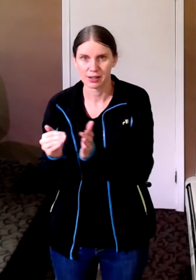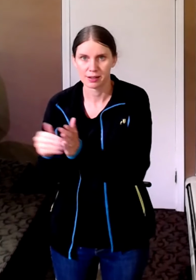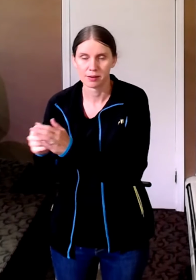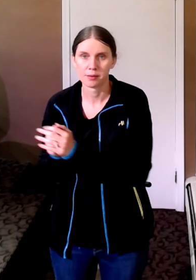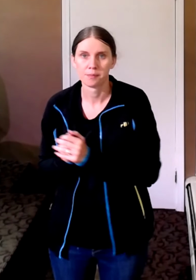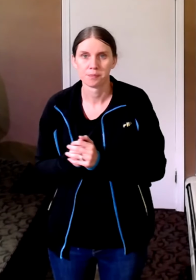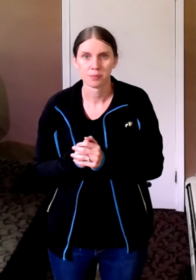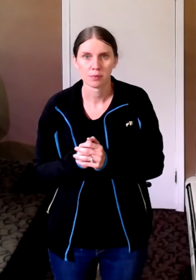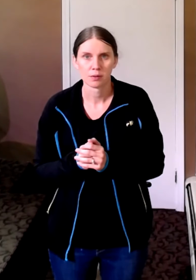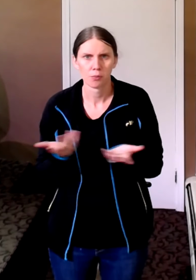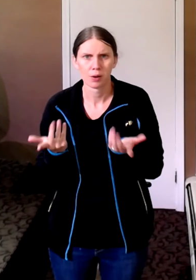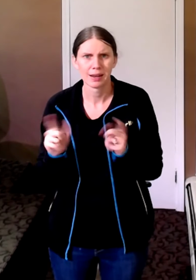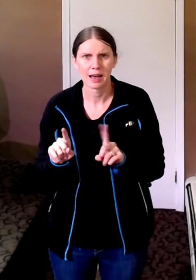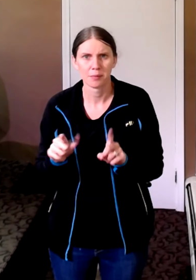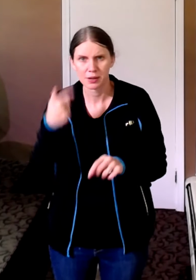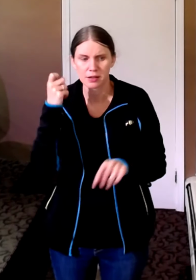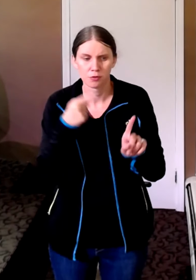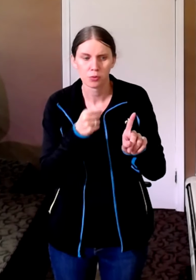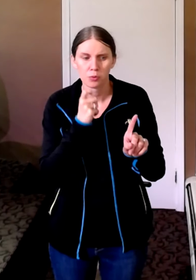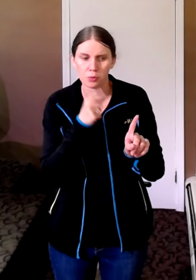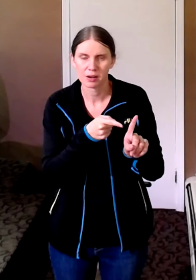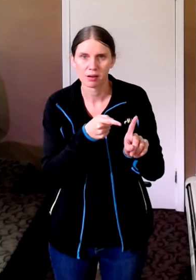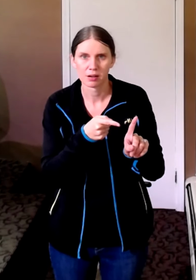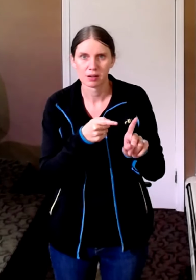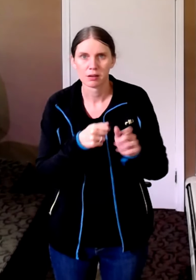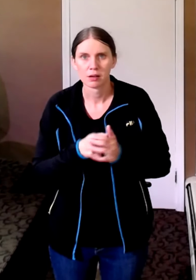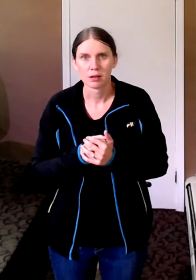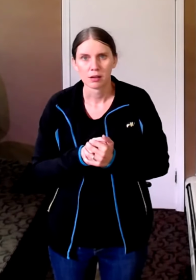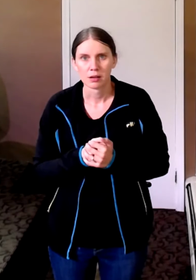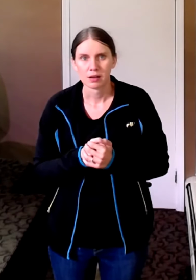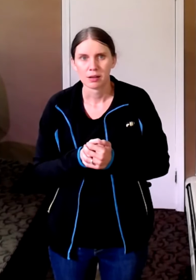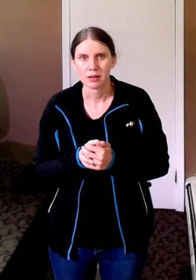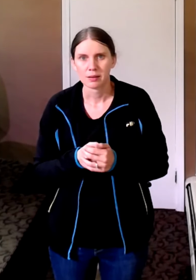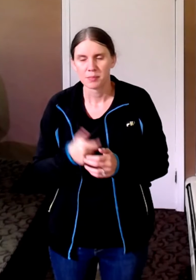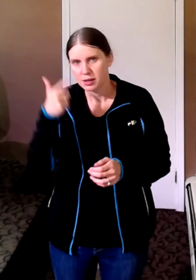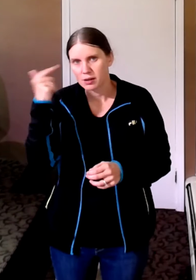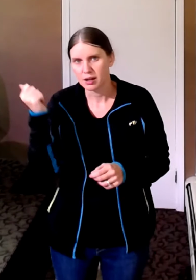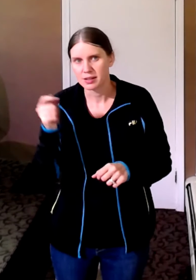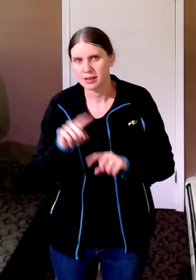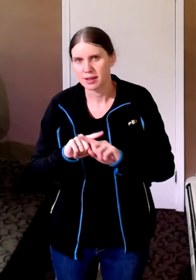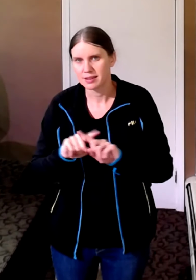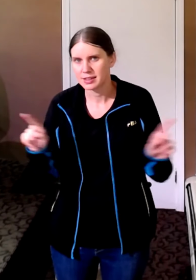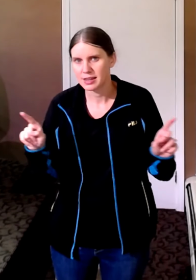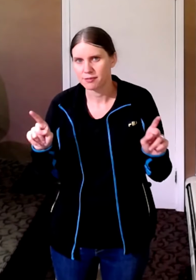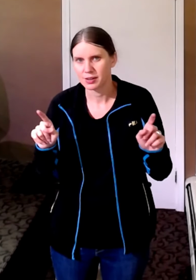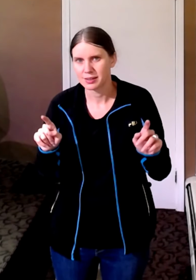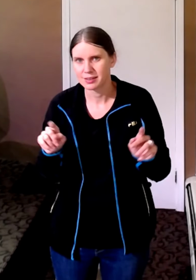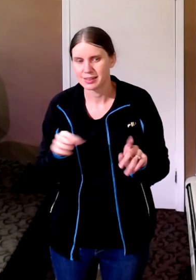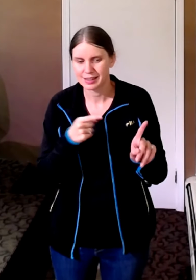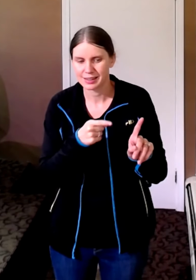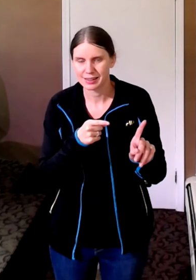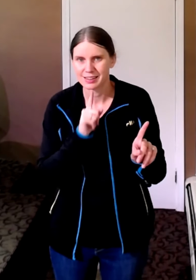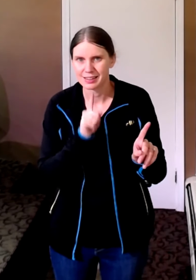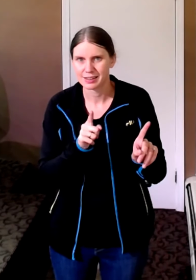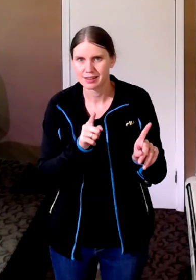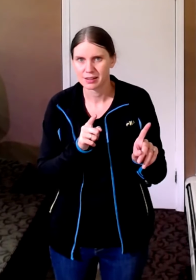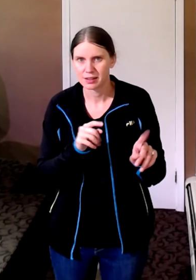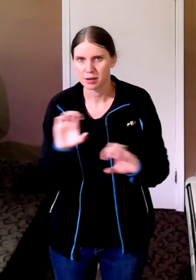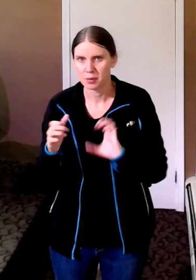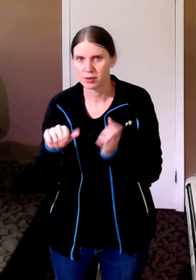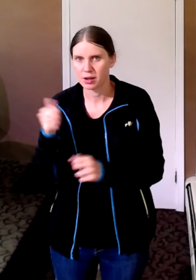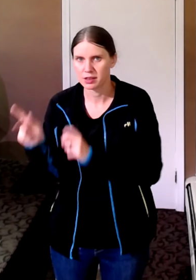happened? Because of who he was, because of the different person that he was than anybody else they'd ever